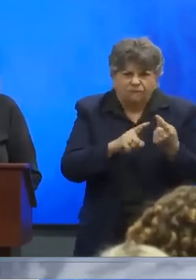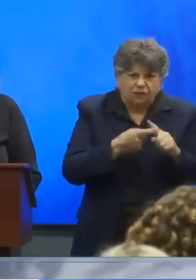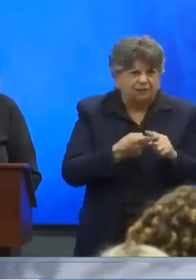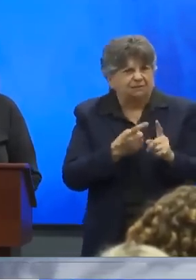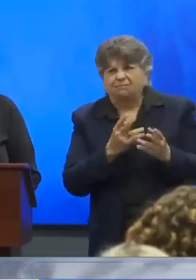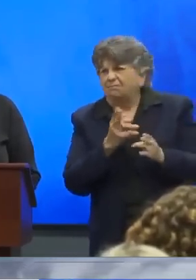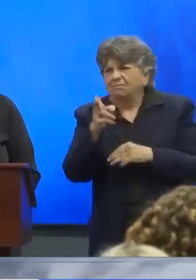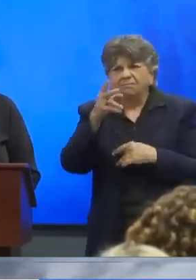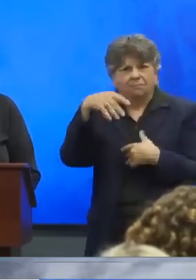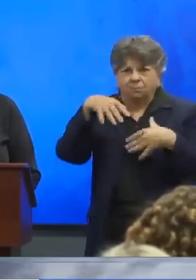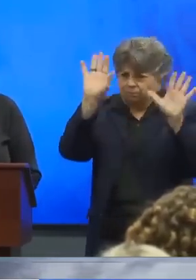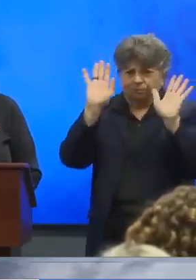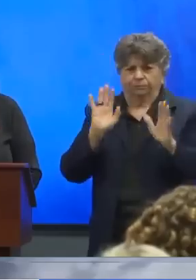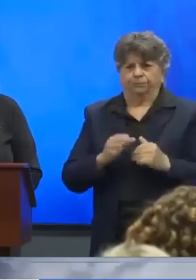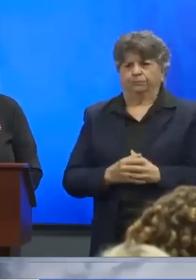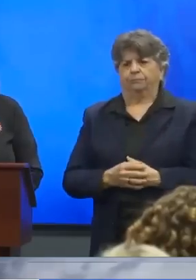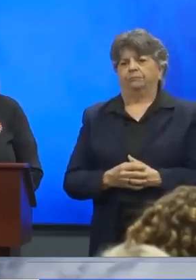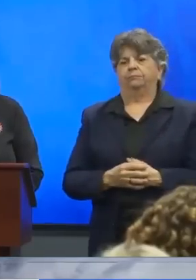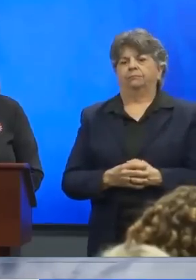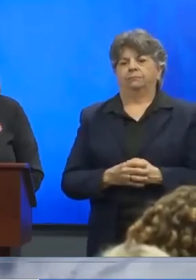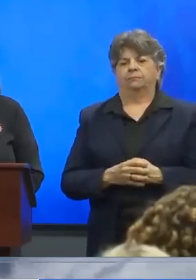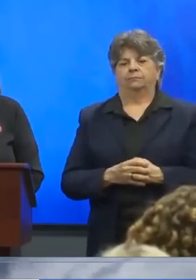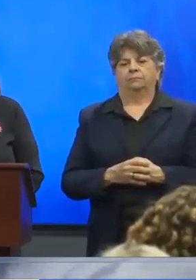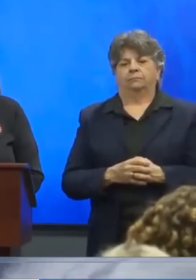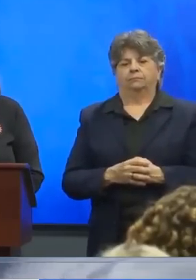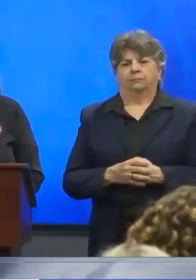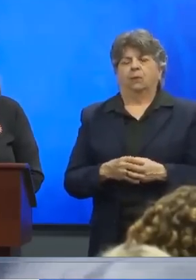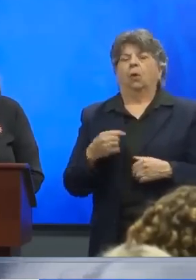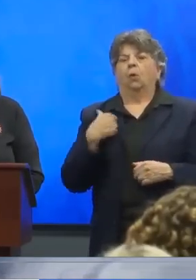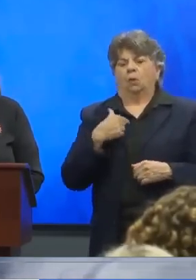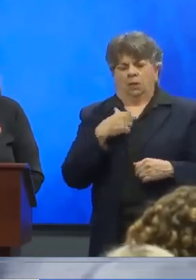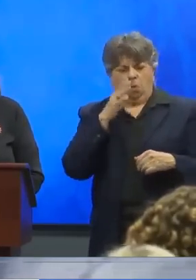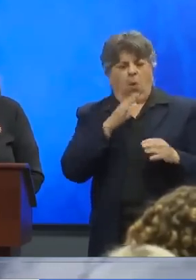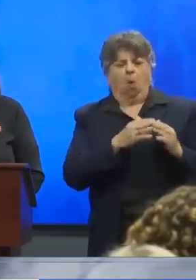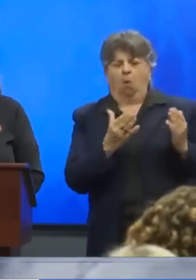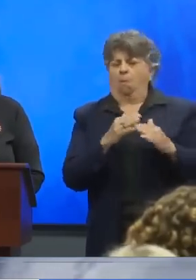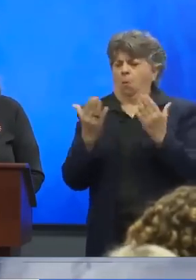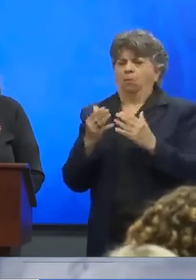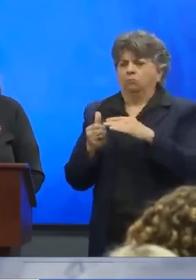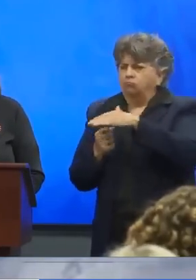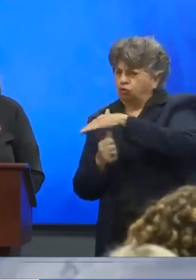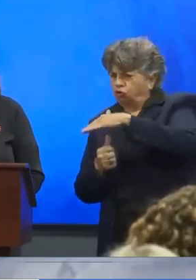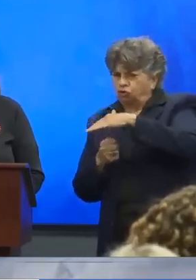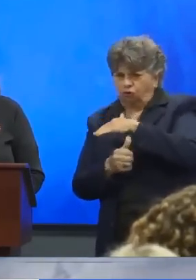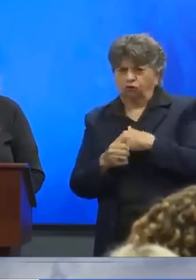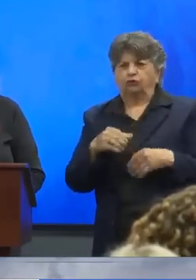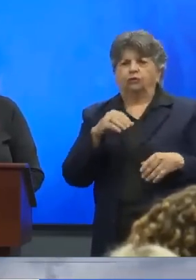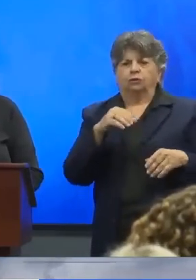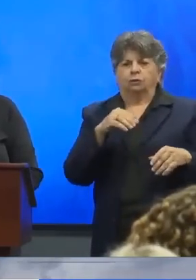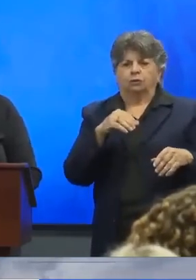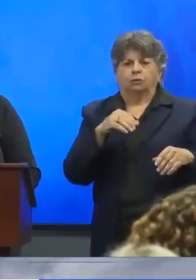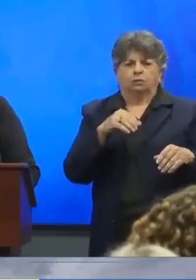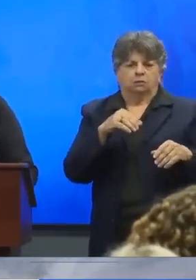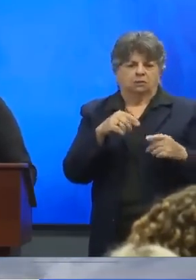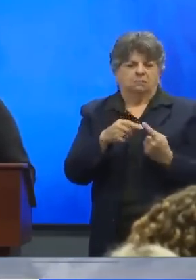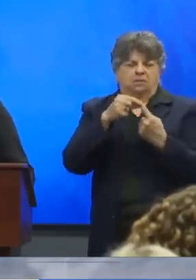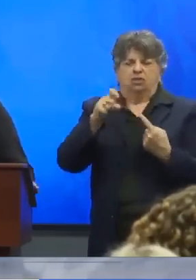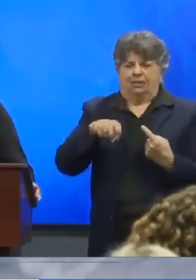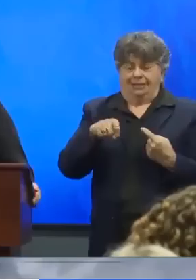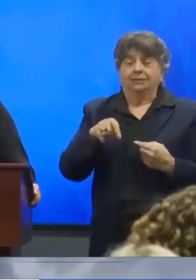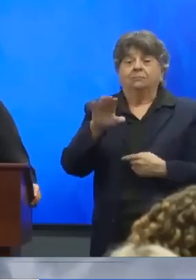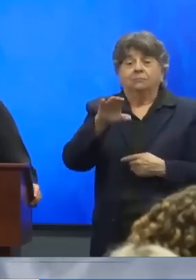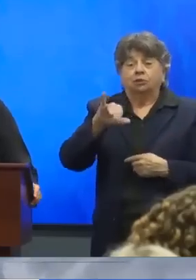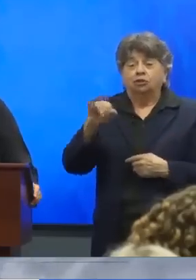a special needs shelter as of 7 p.m. tonight at John Hopkins Middle School for anyone that can transport themselves on our special